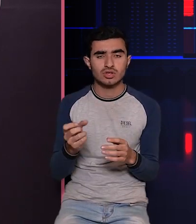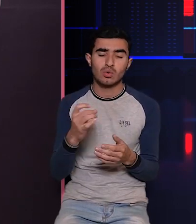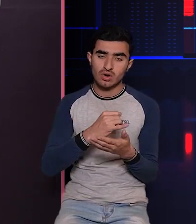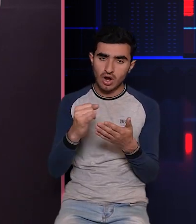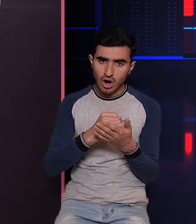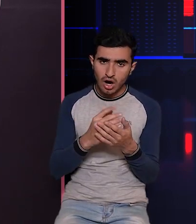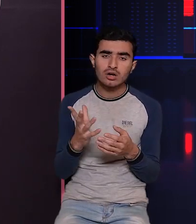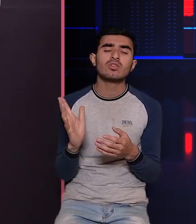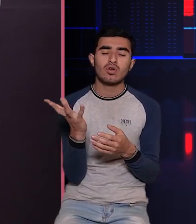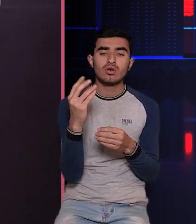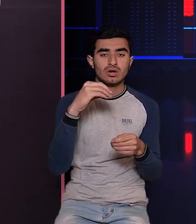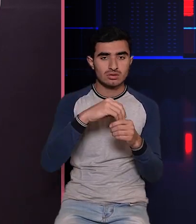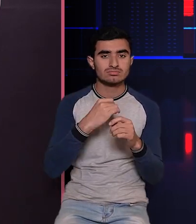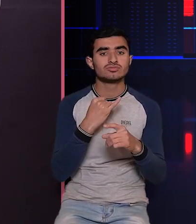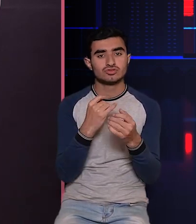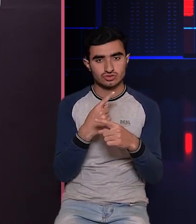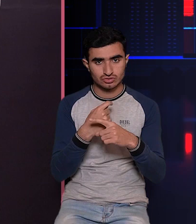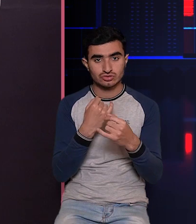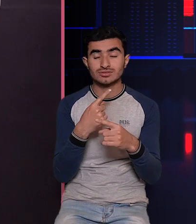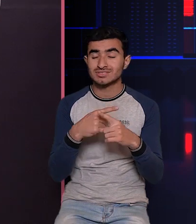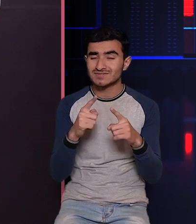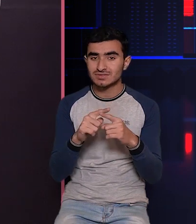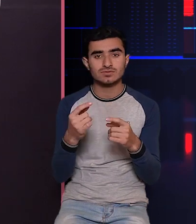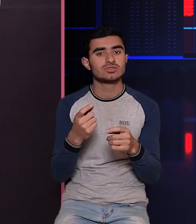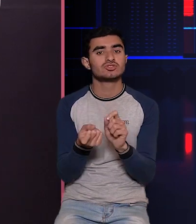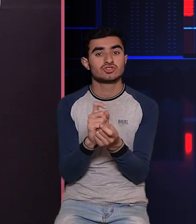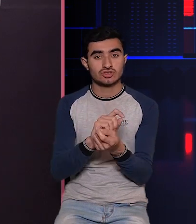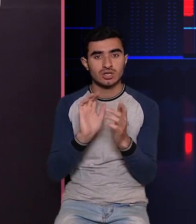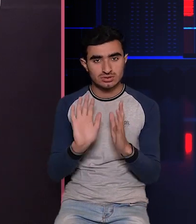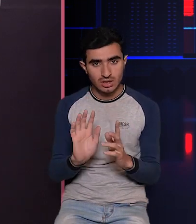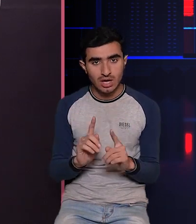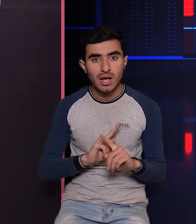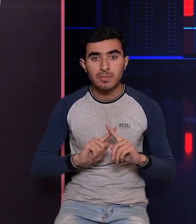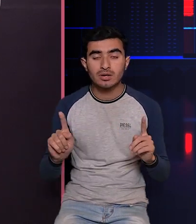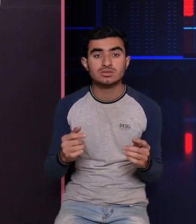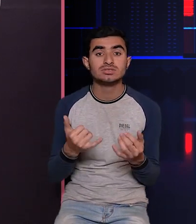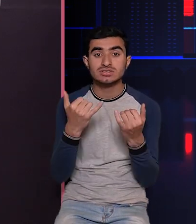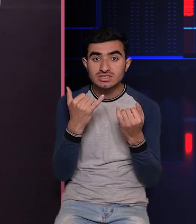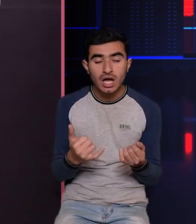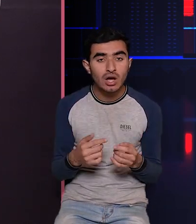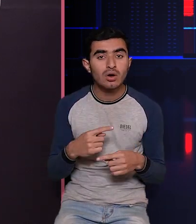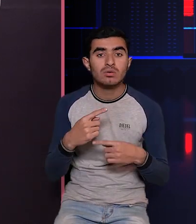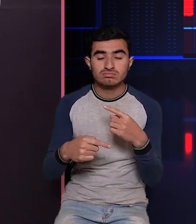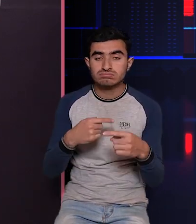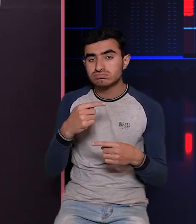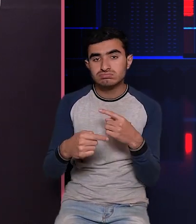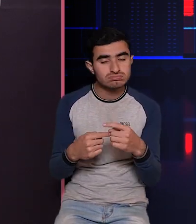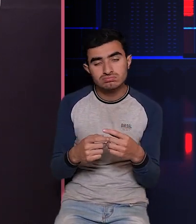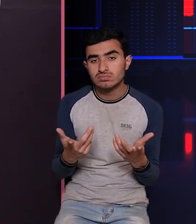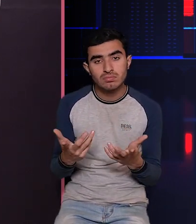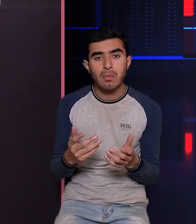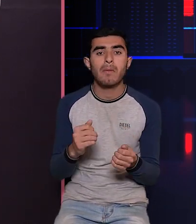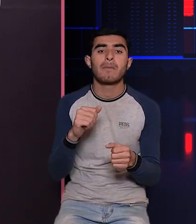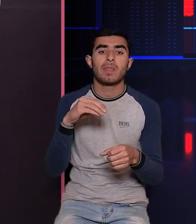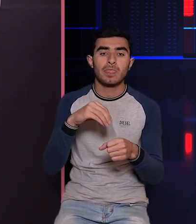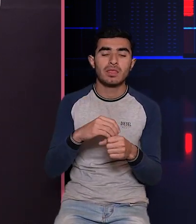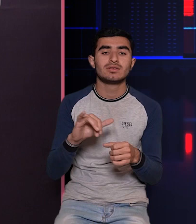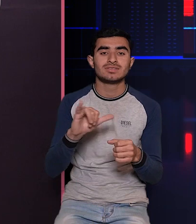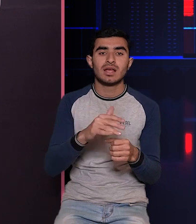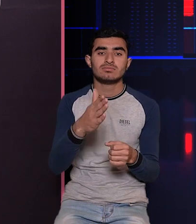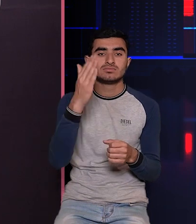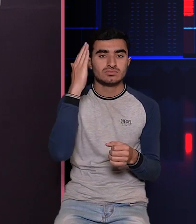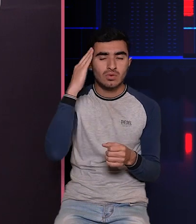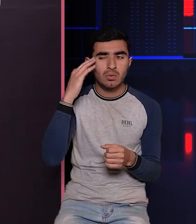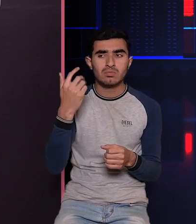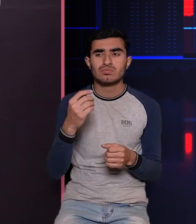lot of conversations, which means the forms of engagement has changed. So while the virtual world has become